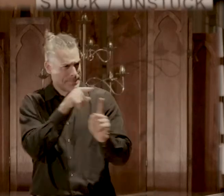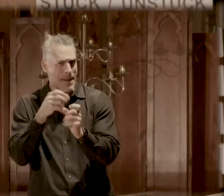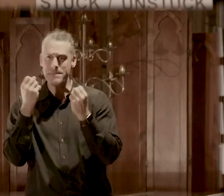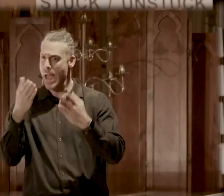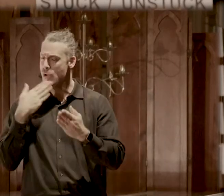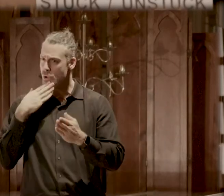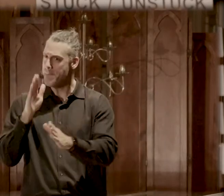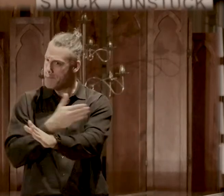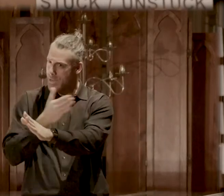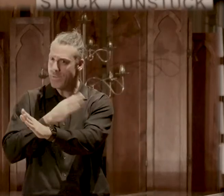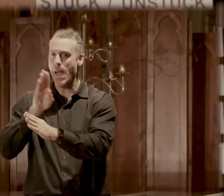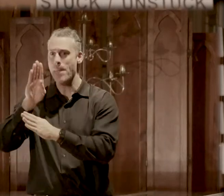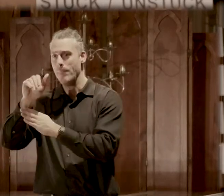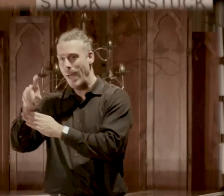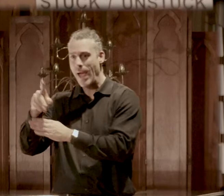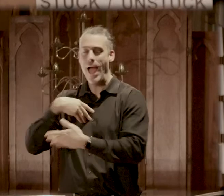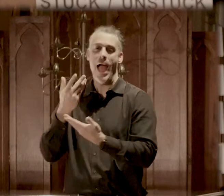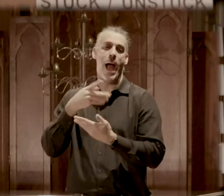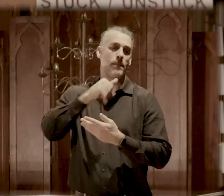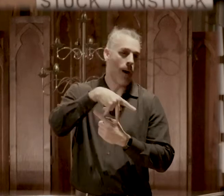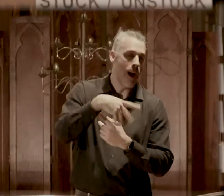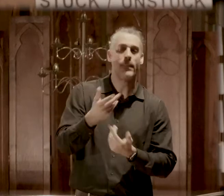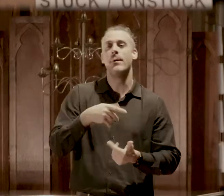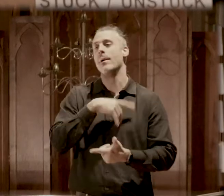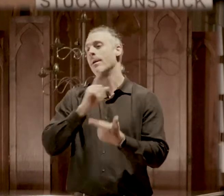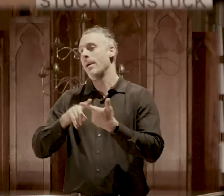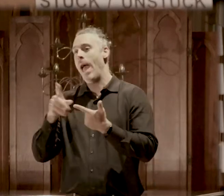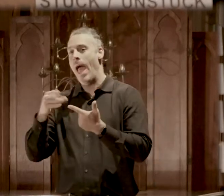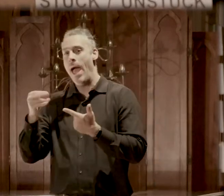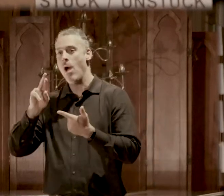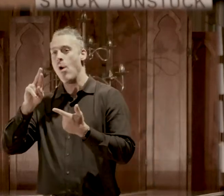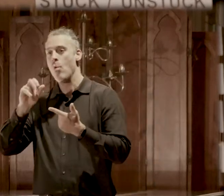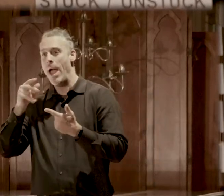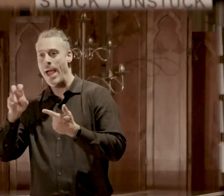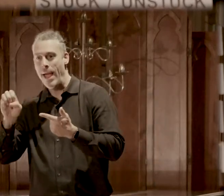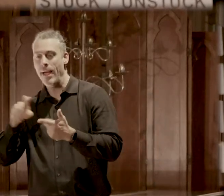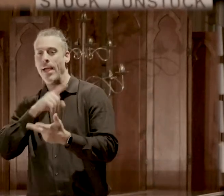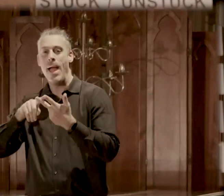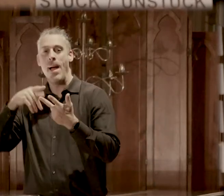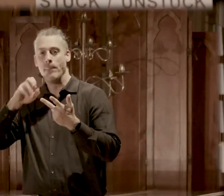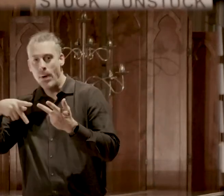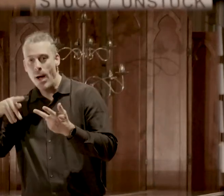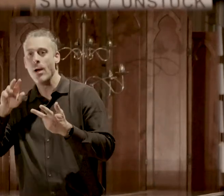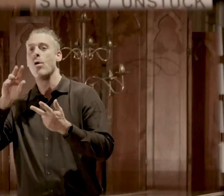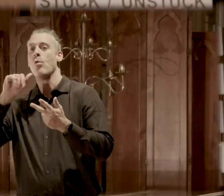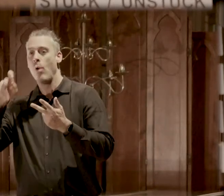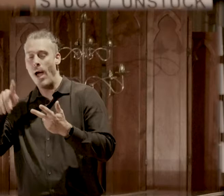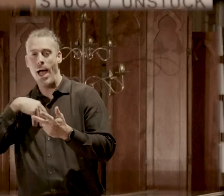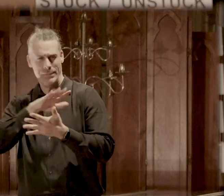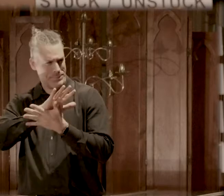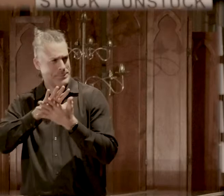good bands. There was just a lot of like indie pop and reggae and punk